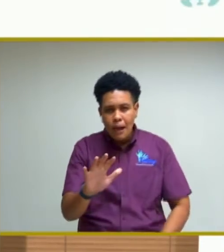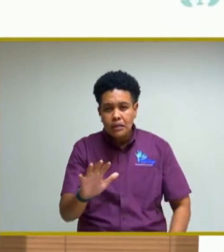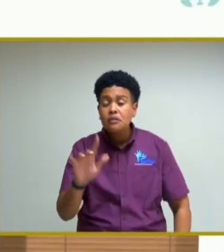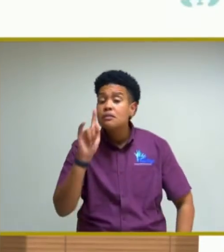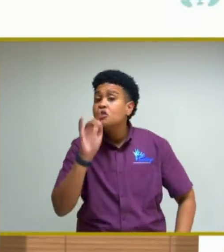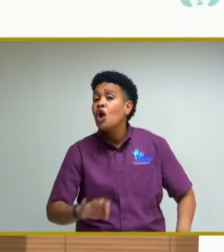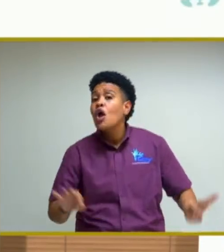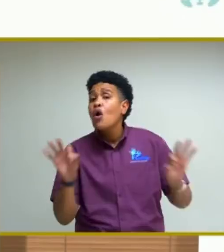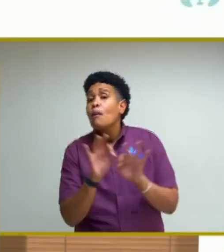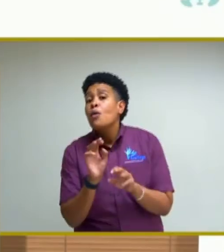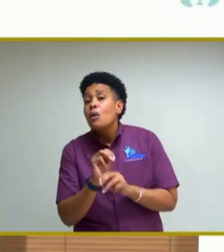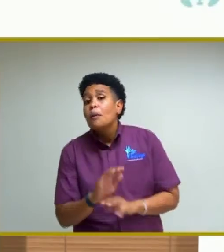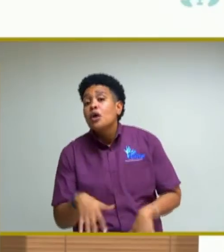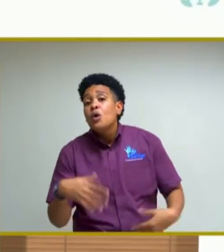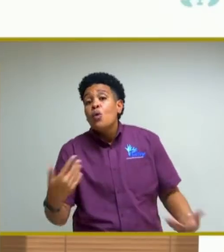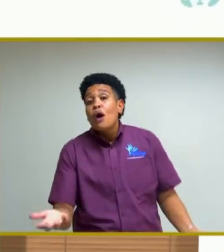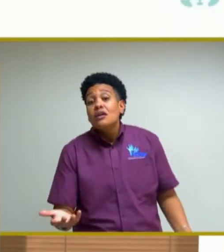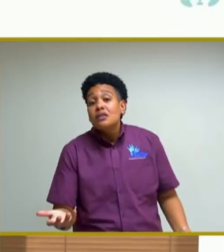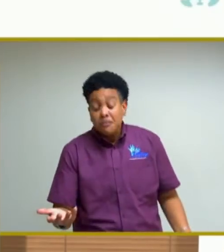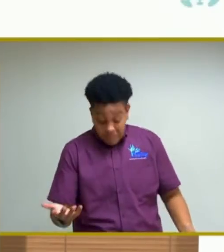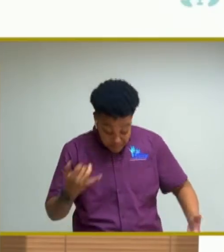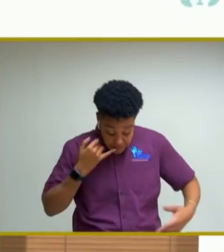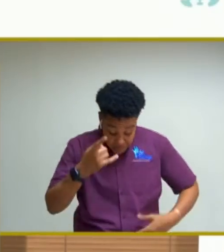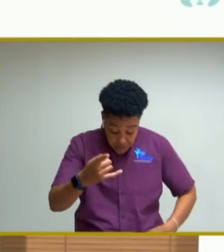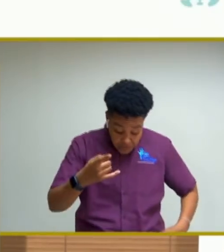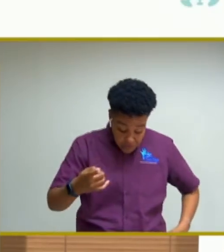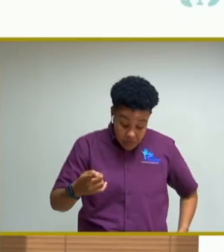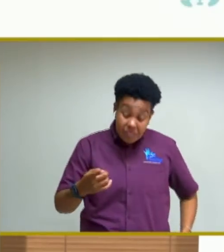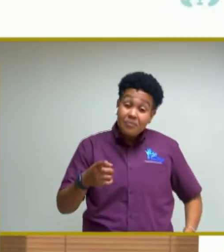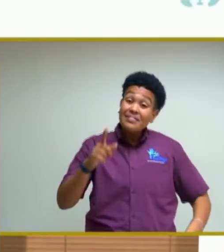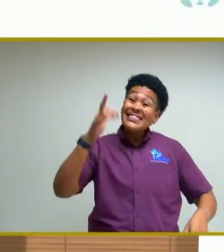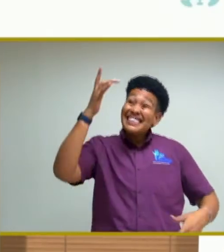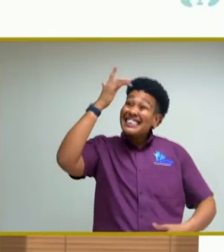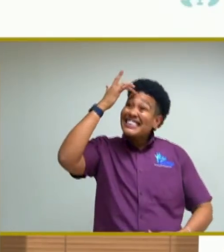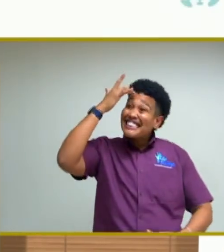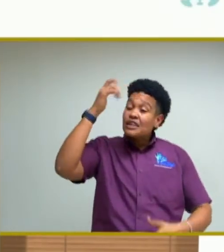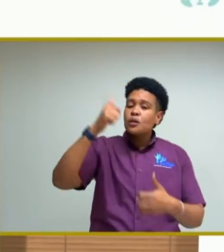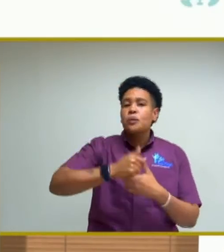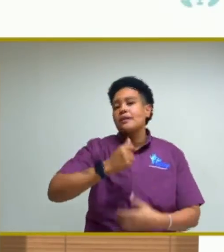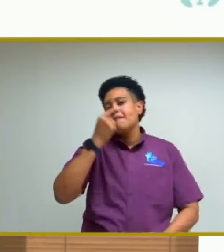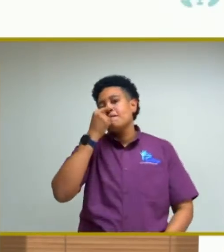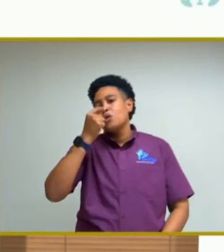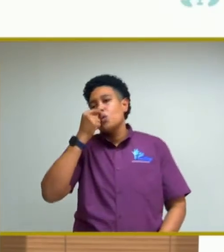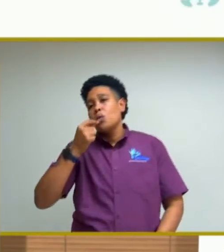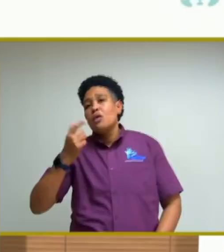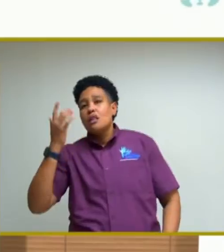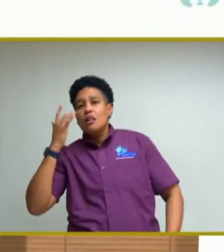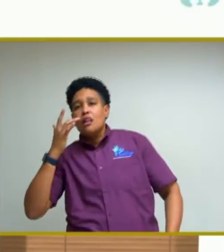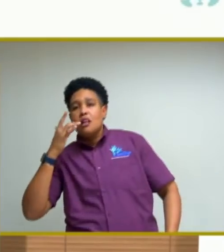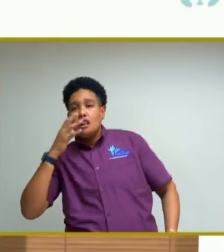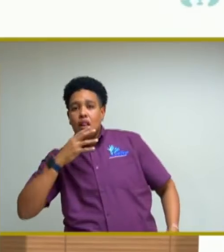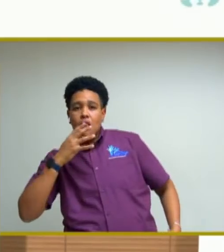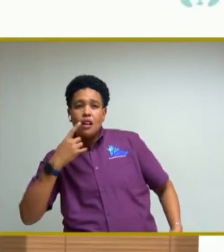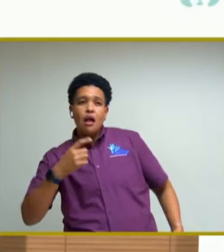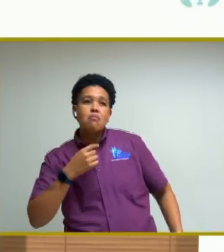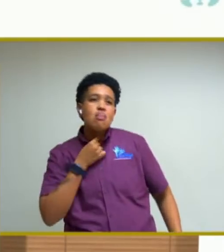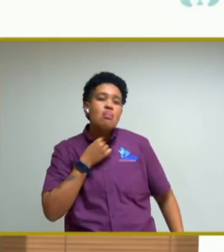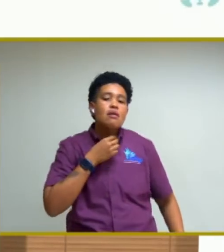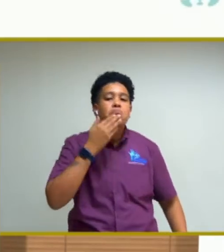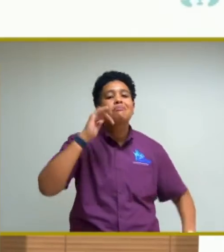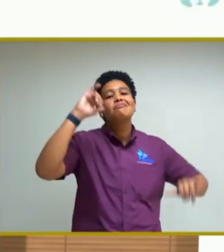Very important, Minister. If you are ill with flu-like symptoms, stay